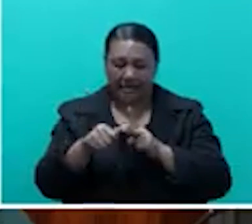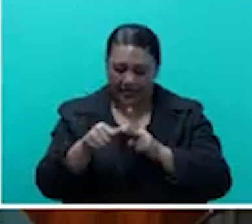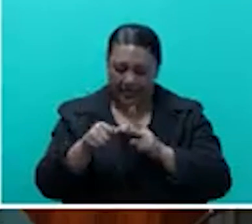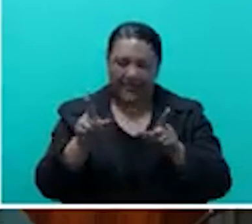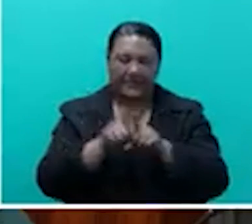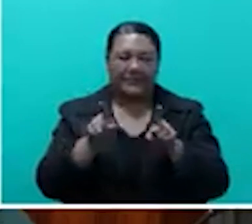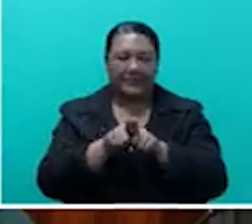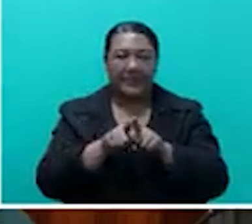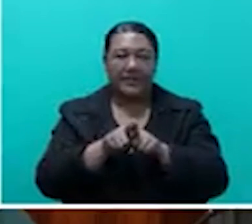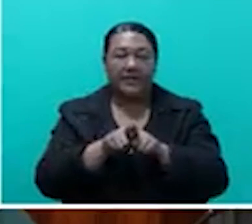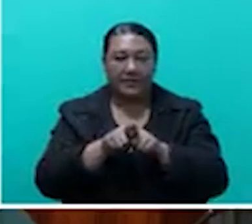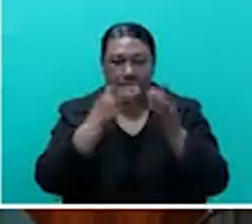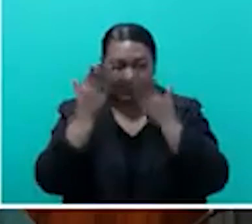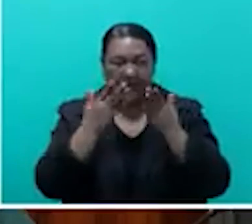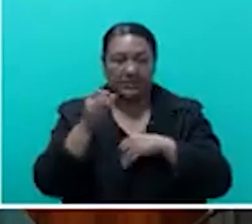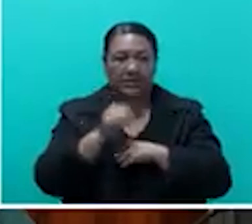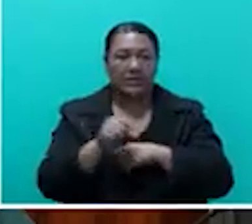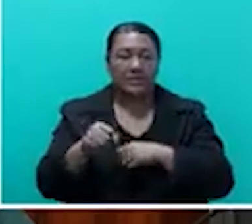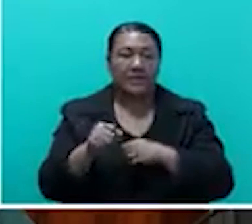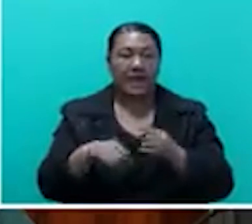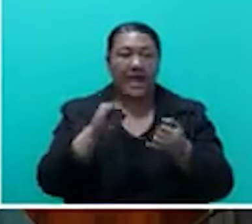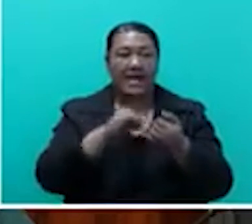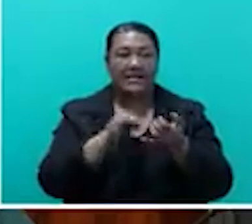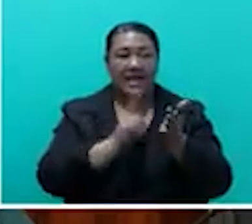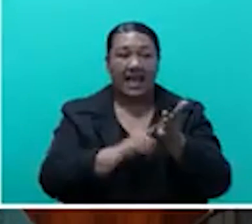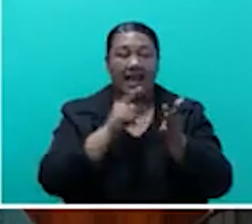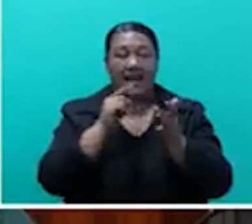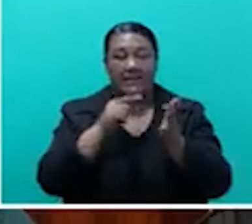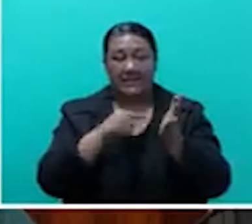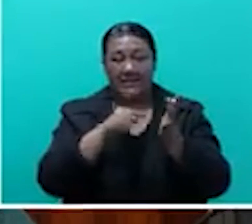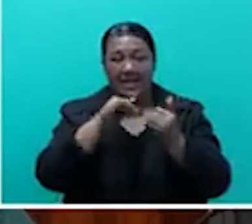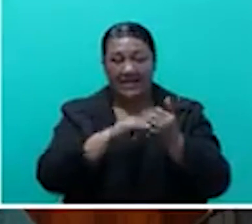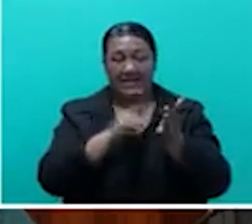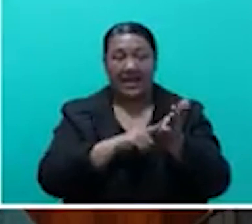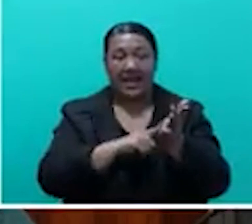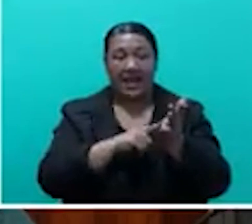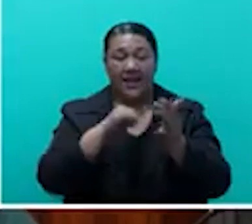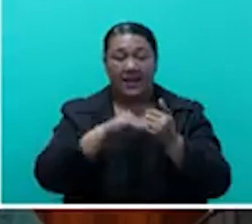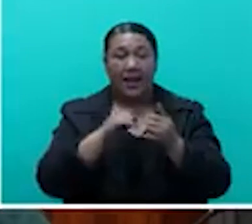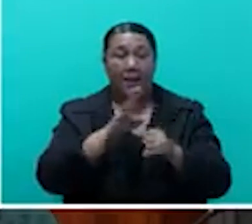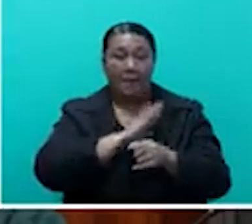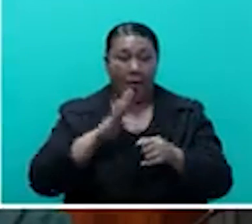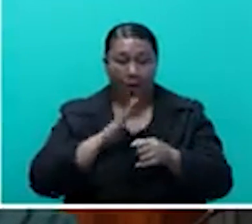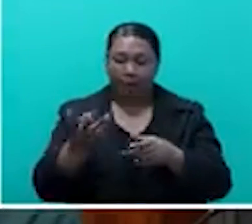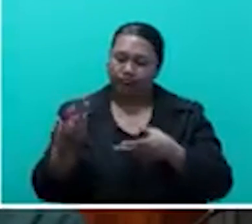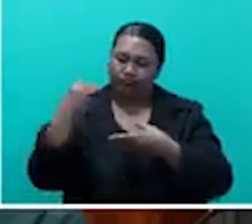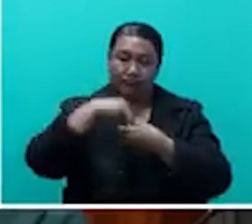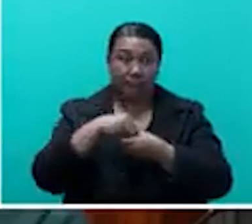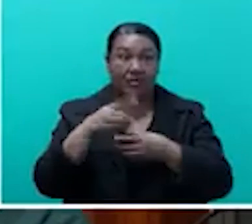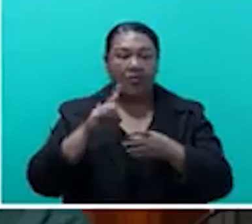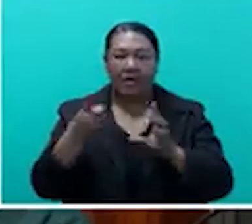thank TSLS board, CEO and management for coming up with recommendations for new initiatives and value adding